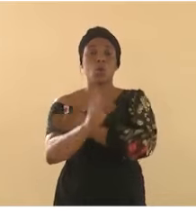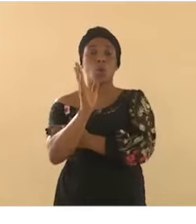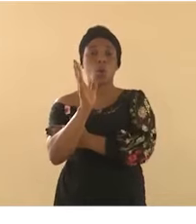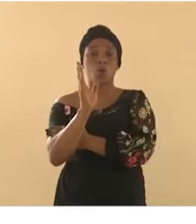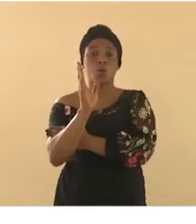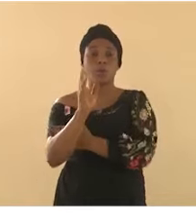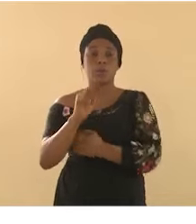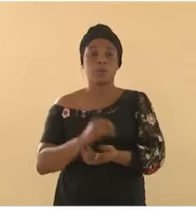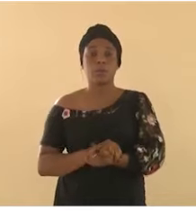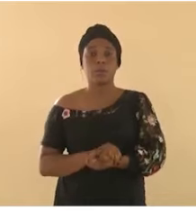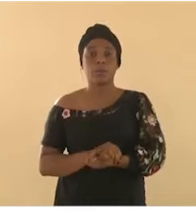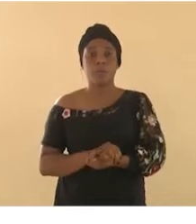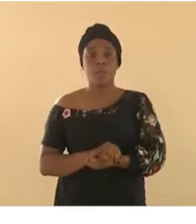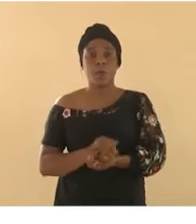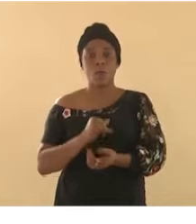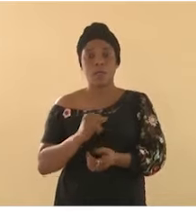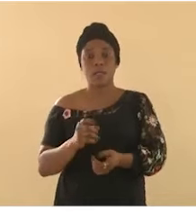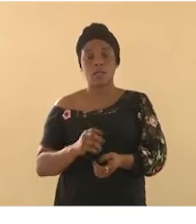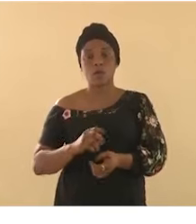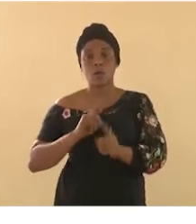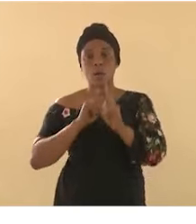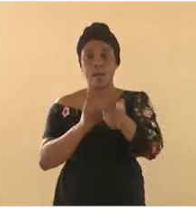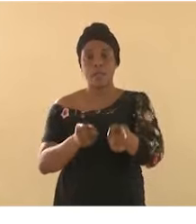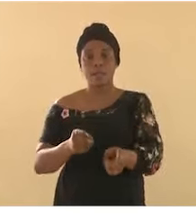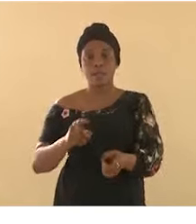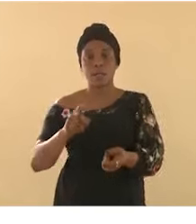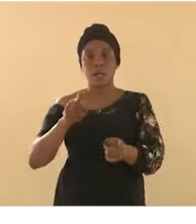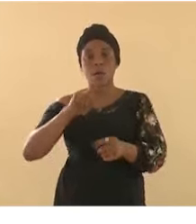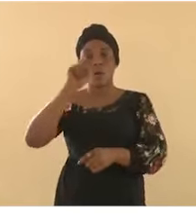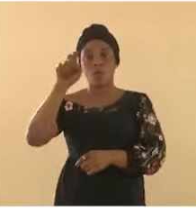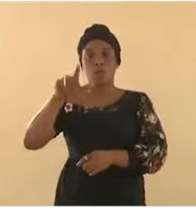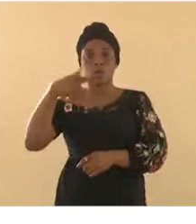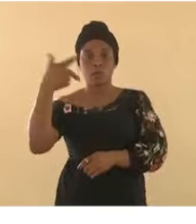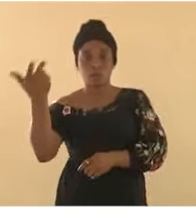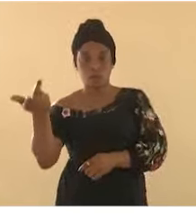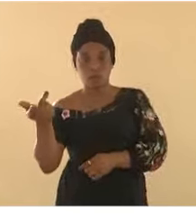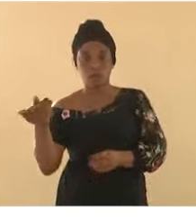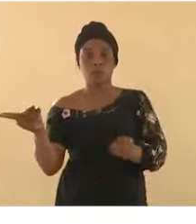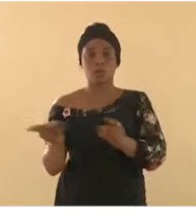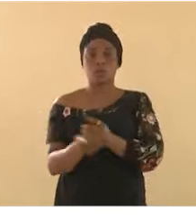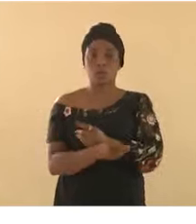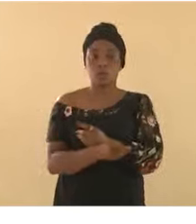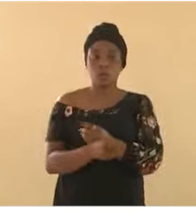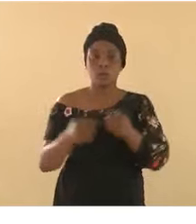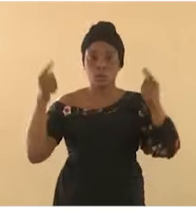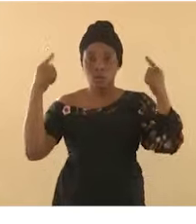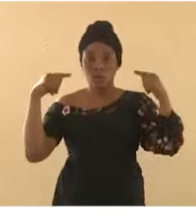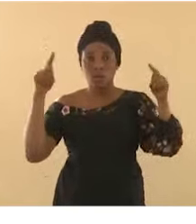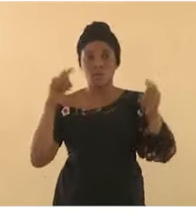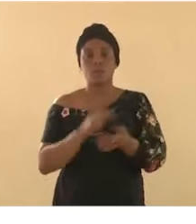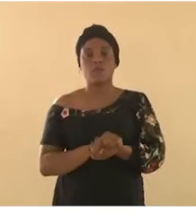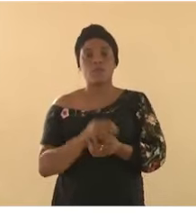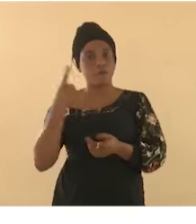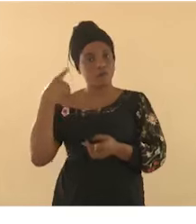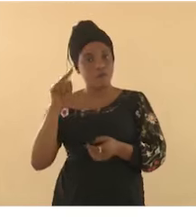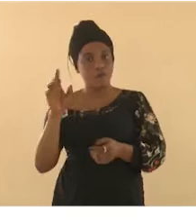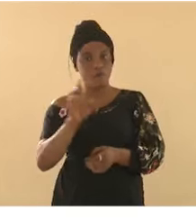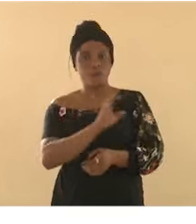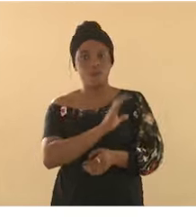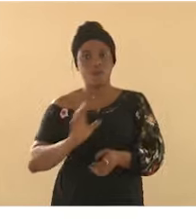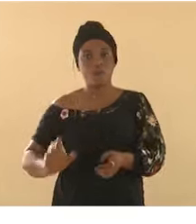Glory to God forevermore. Amen. I would like to attempt question 3. Yes. How is today's second reading a source of consolation